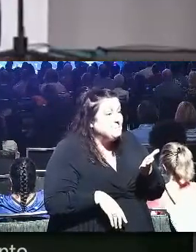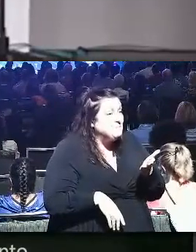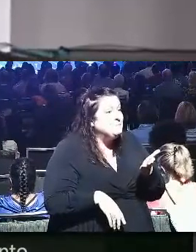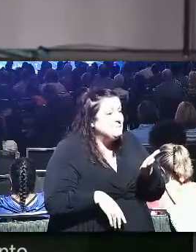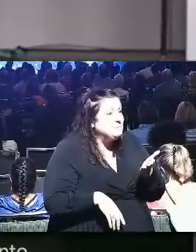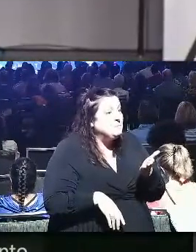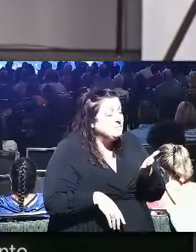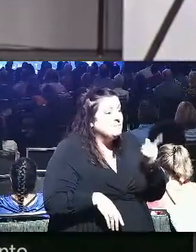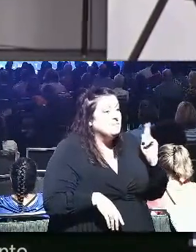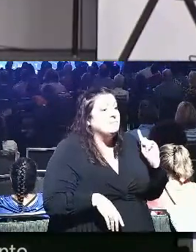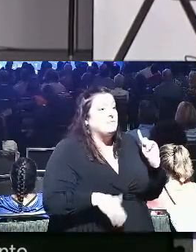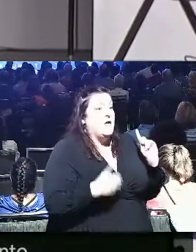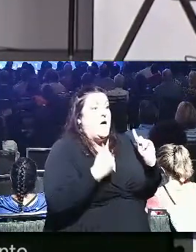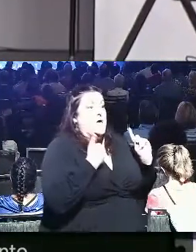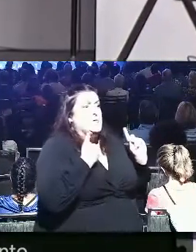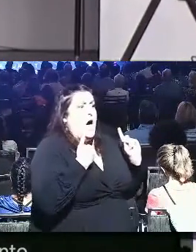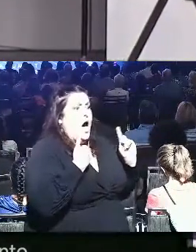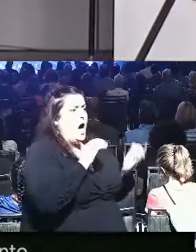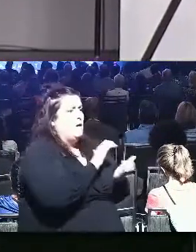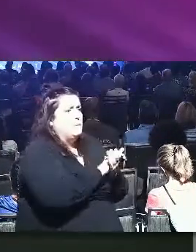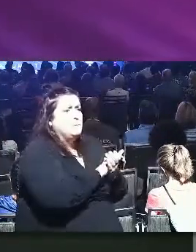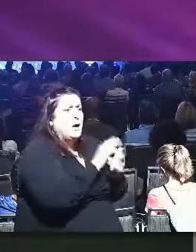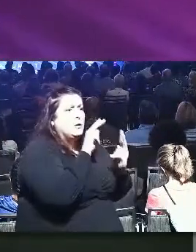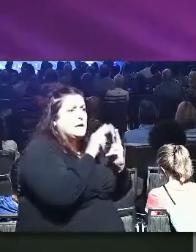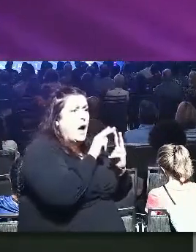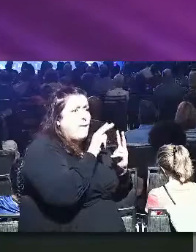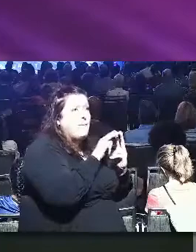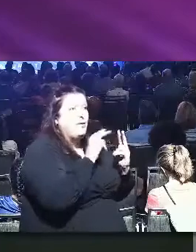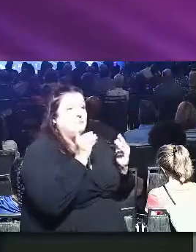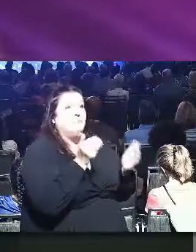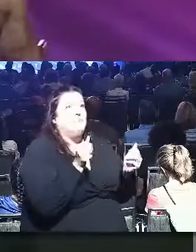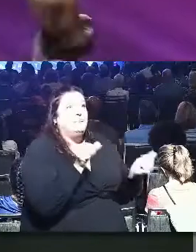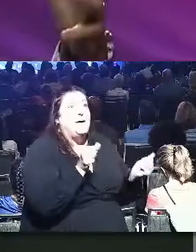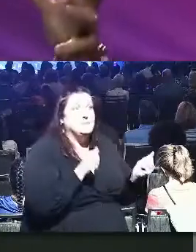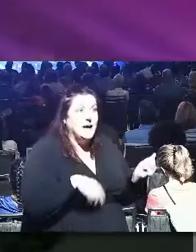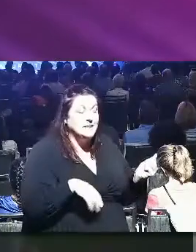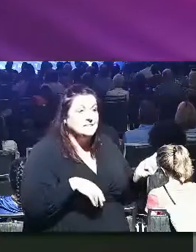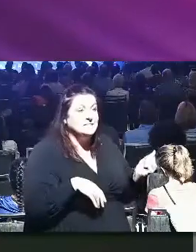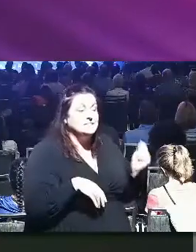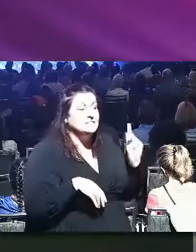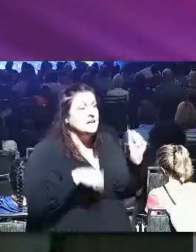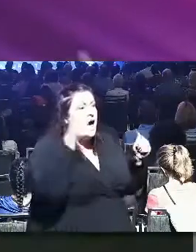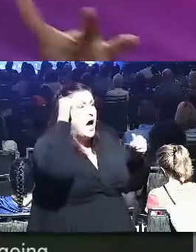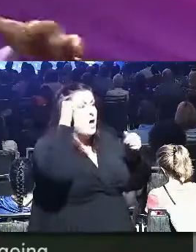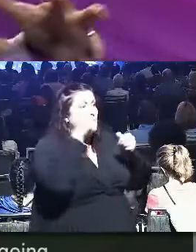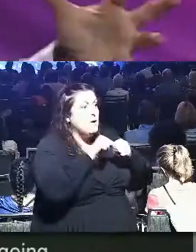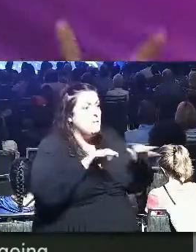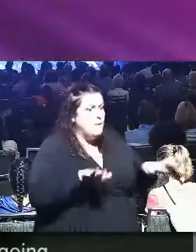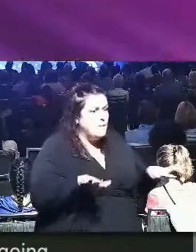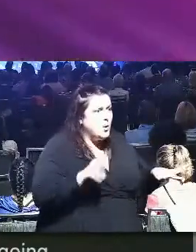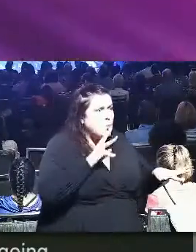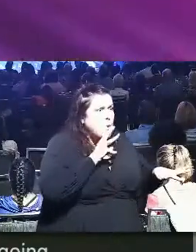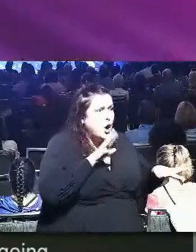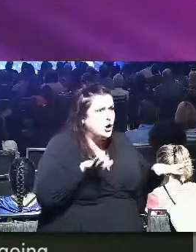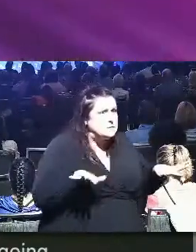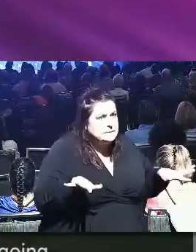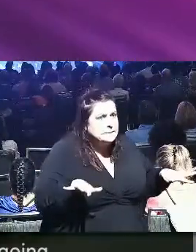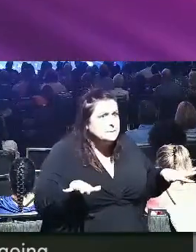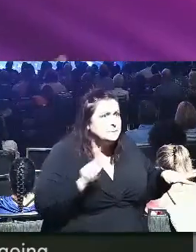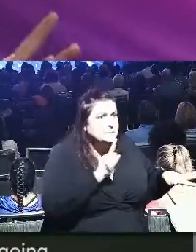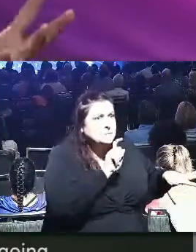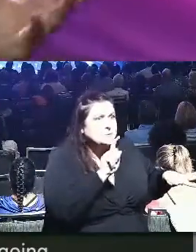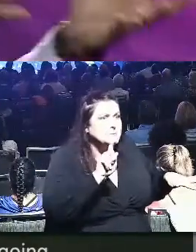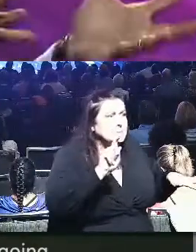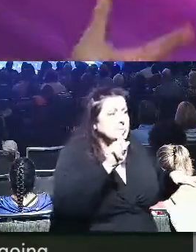2.5 weeks, a young married couple with a baby was baptized into Christ. And I remember going out into the waters of that South Shore Park there in